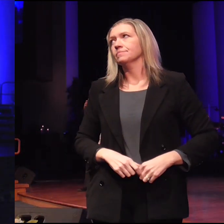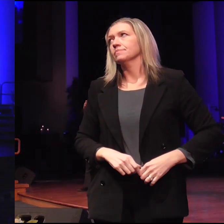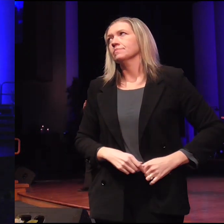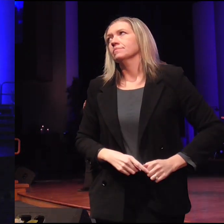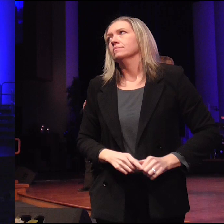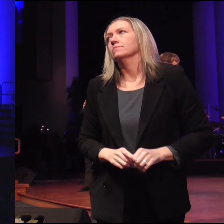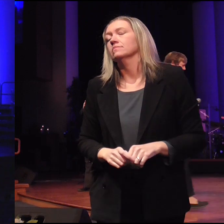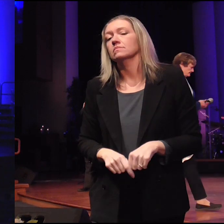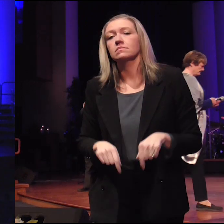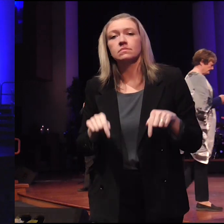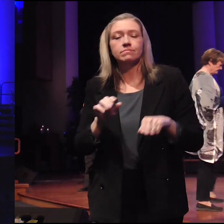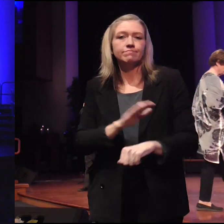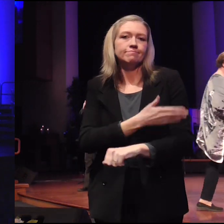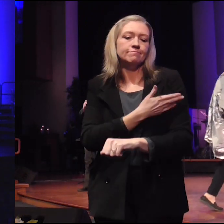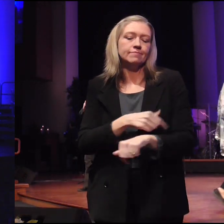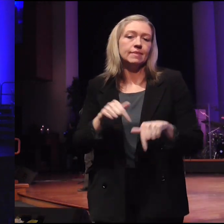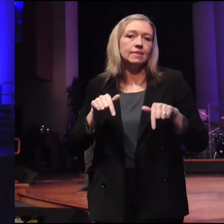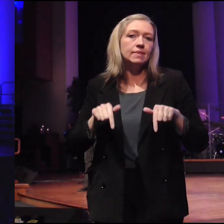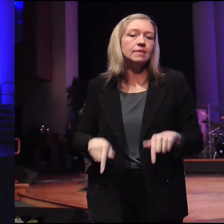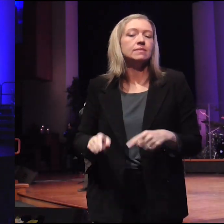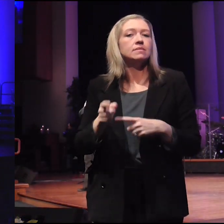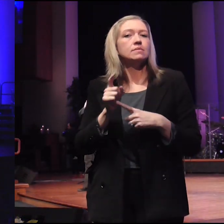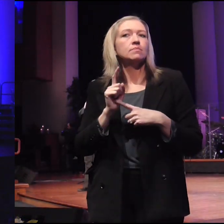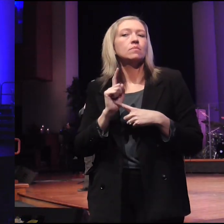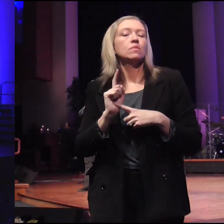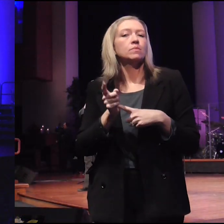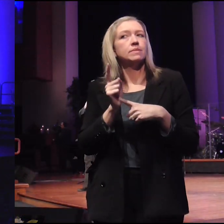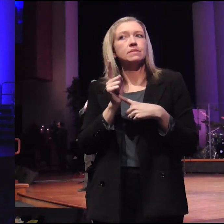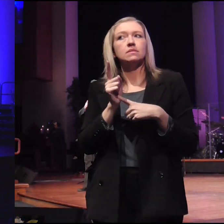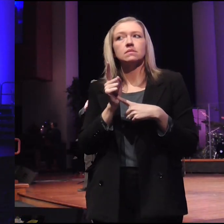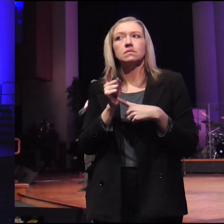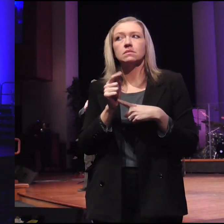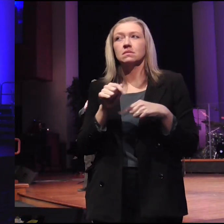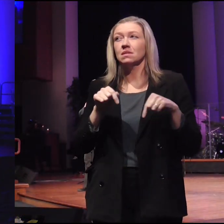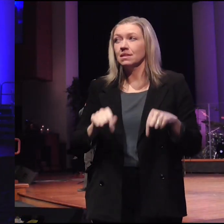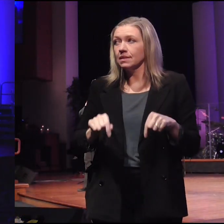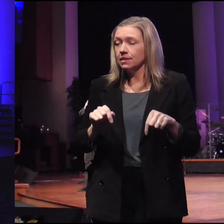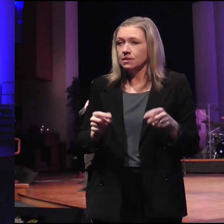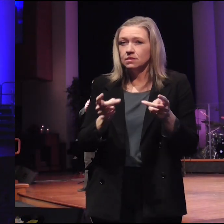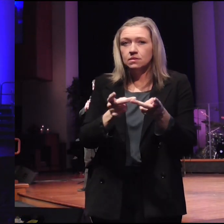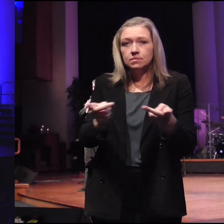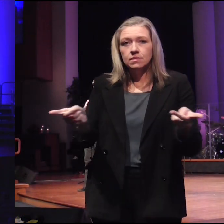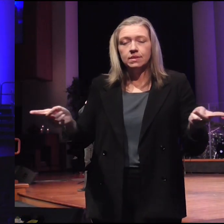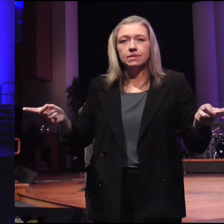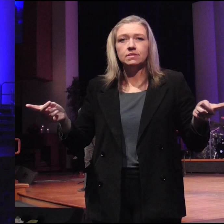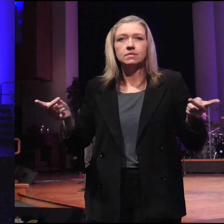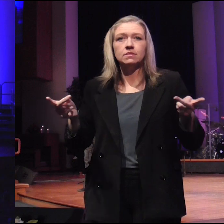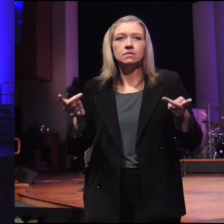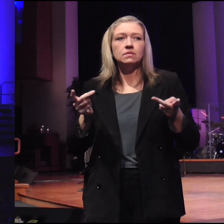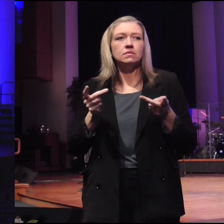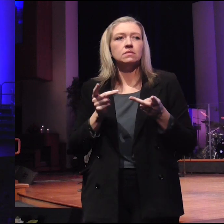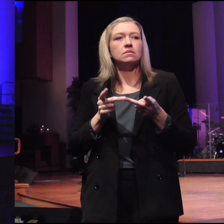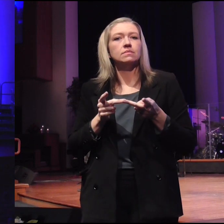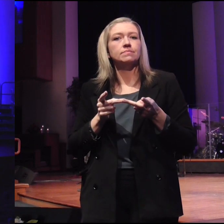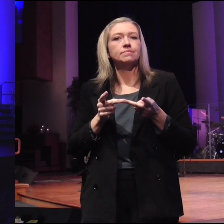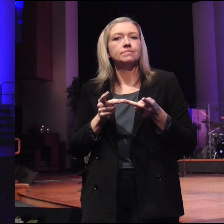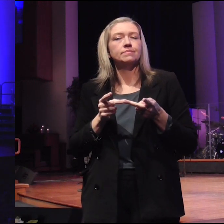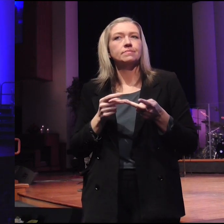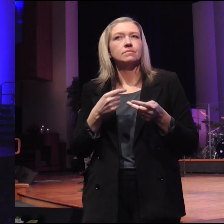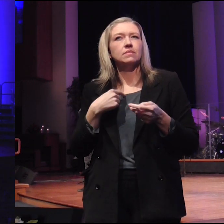In this moment, in this place,